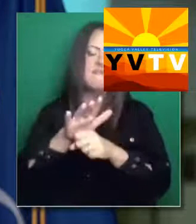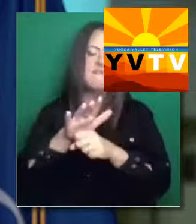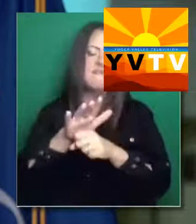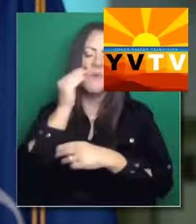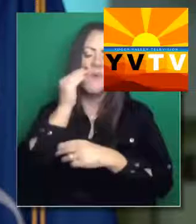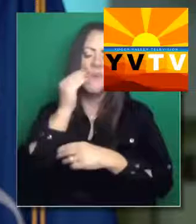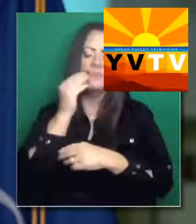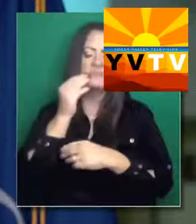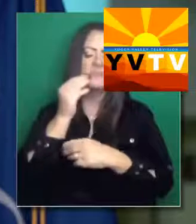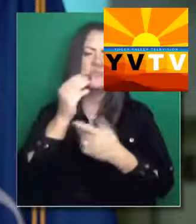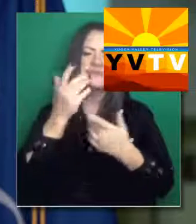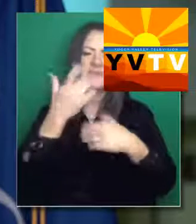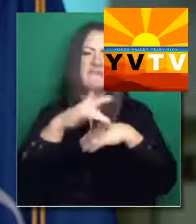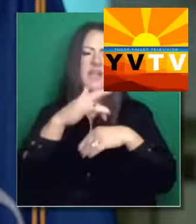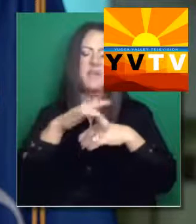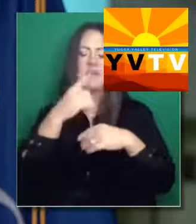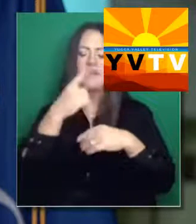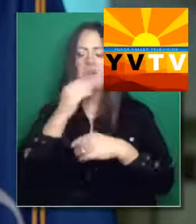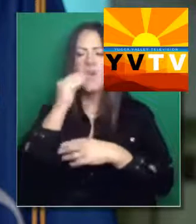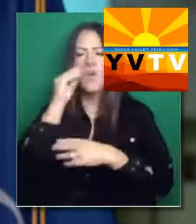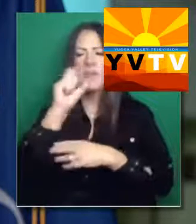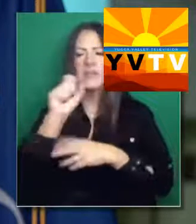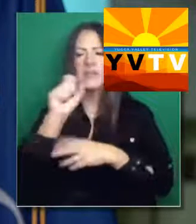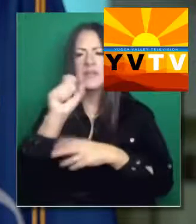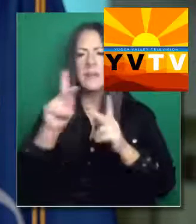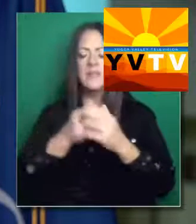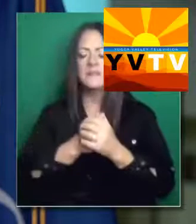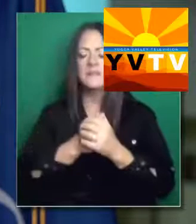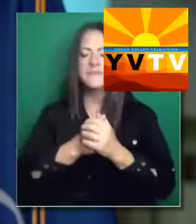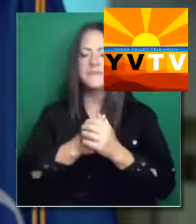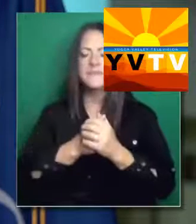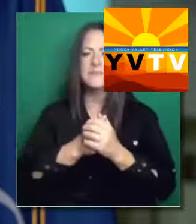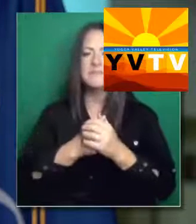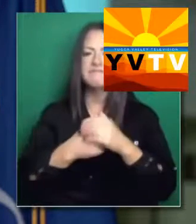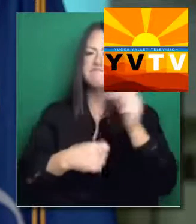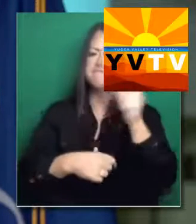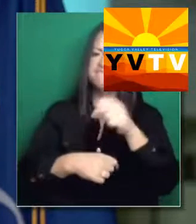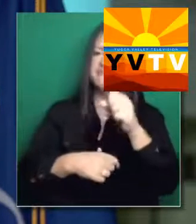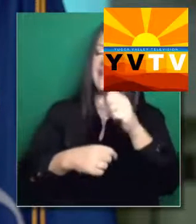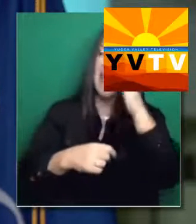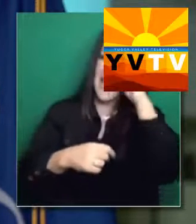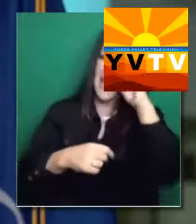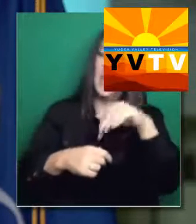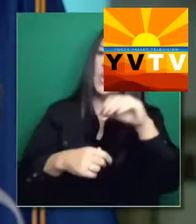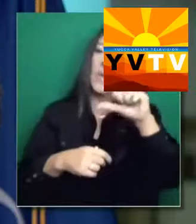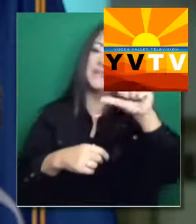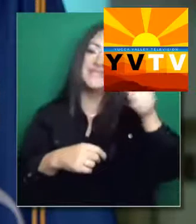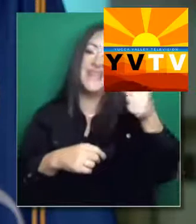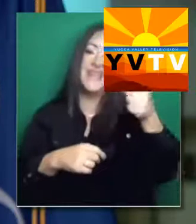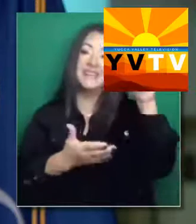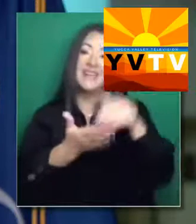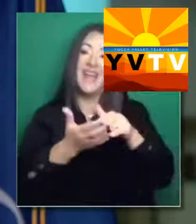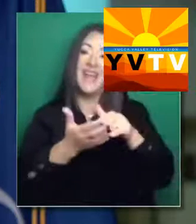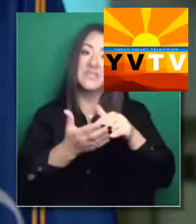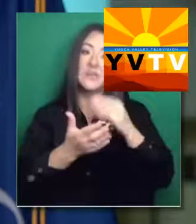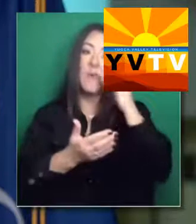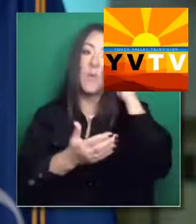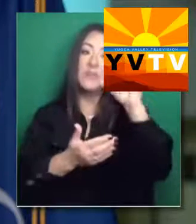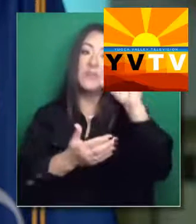enough never is. Over 10,000 human beings are currently getting the benefit, not a small number. Over 10,000, I think it's closer